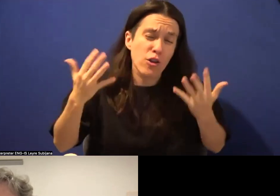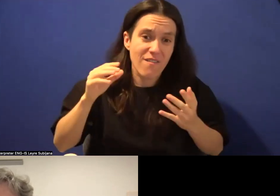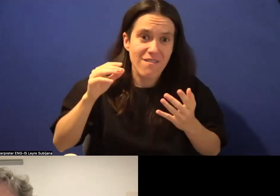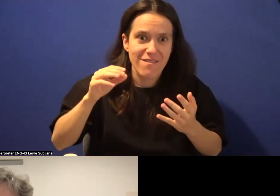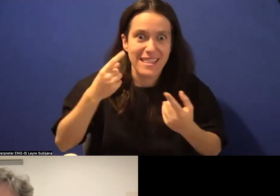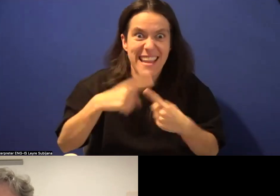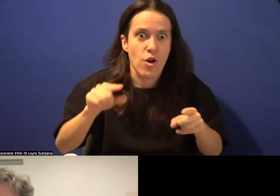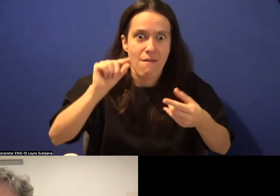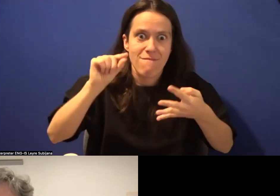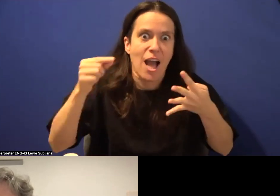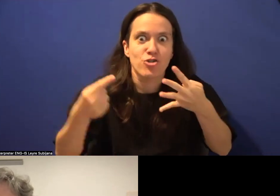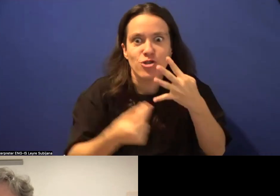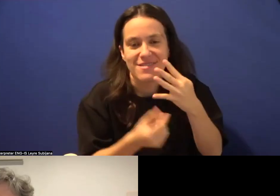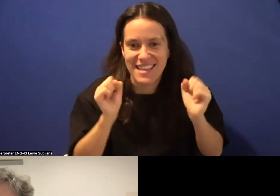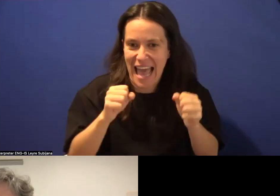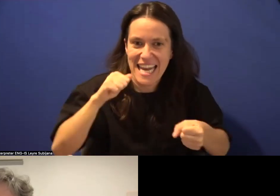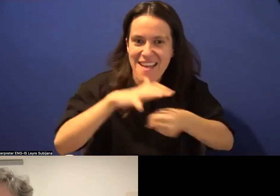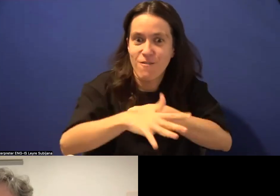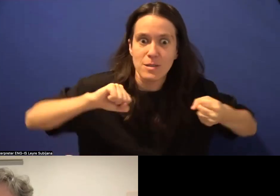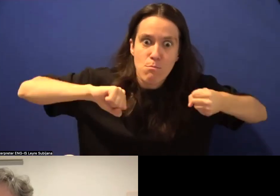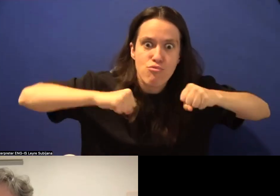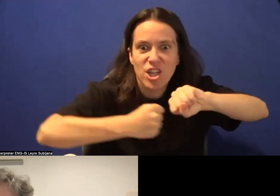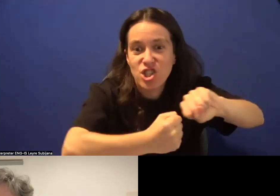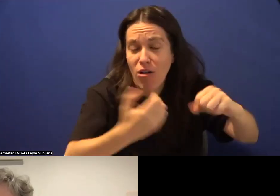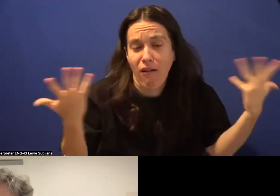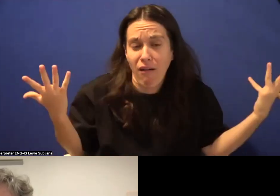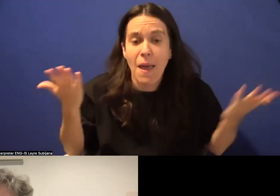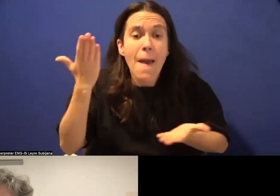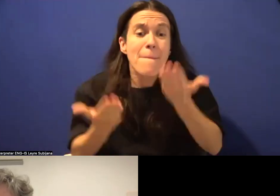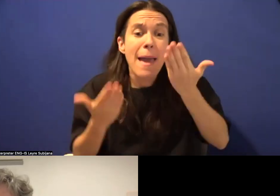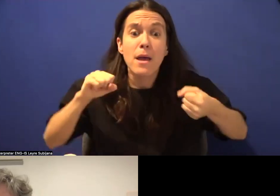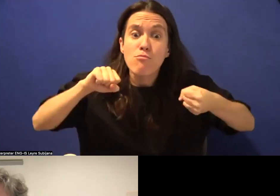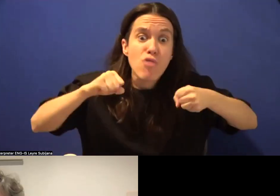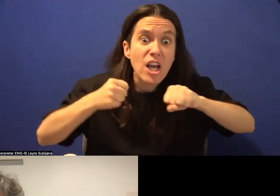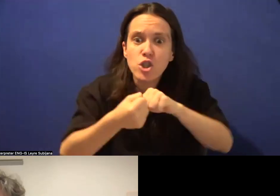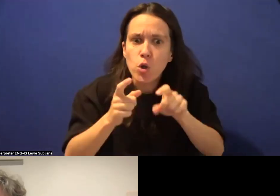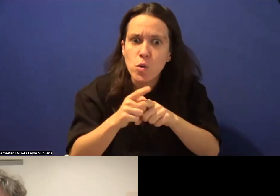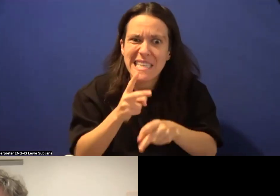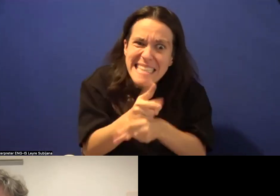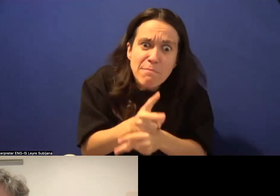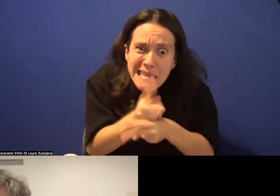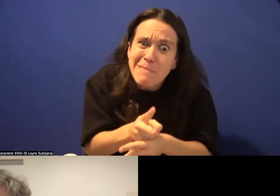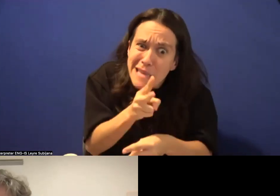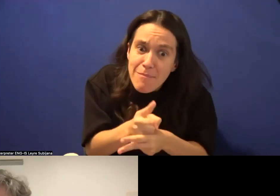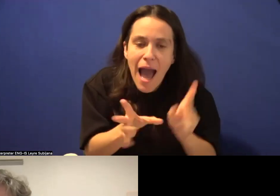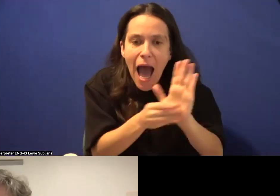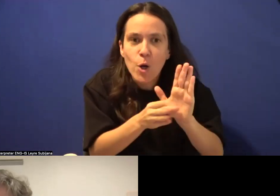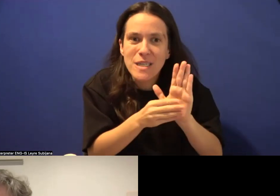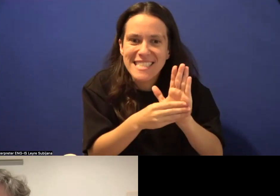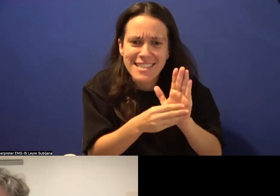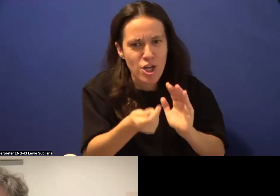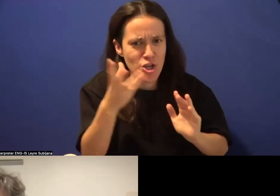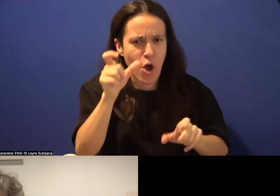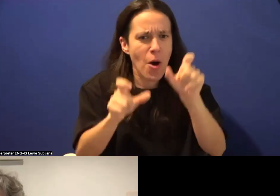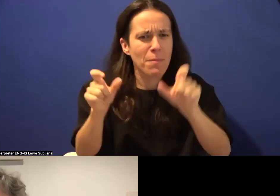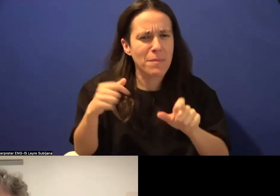be having pressure. So there may be pressure, for example, to keep some iconicity. So people have argued, I think Sarah